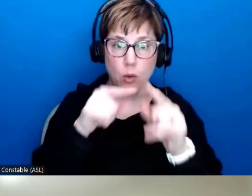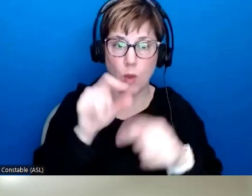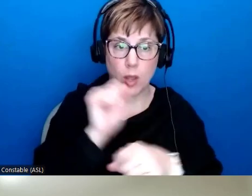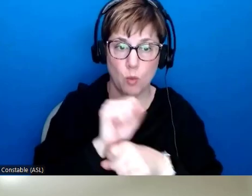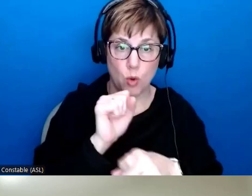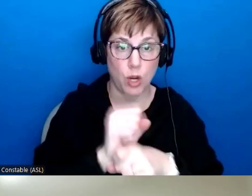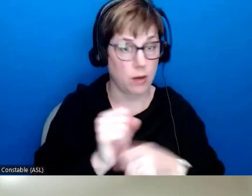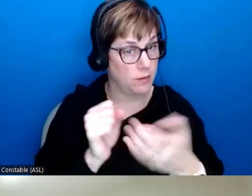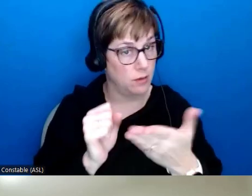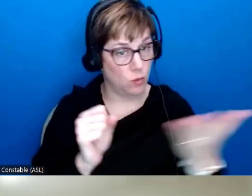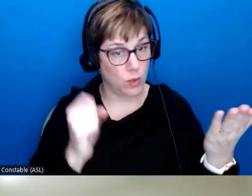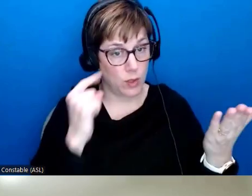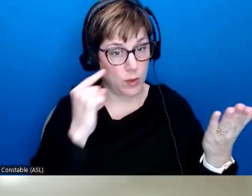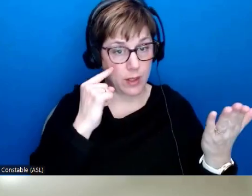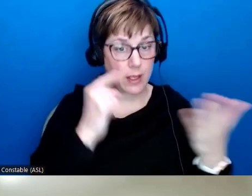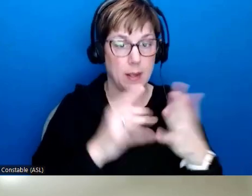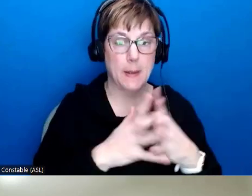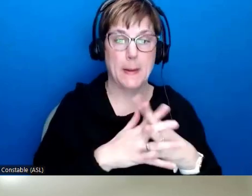thinks.